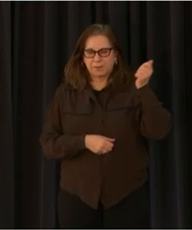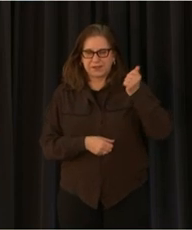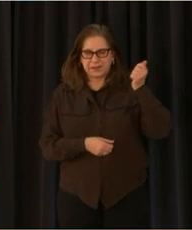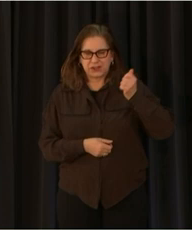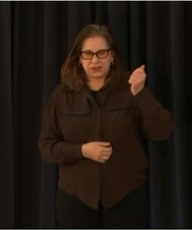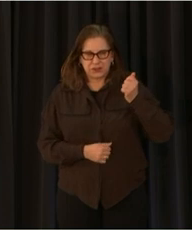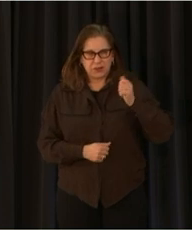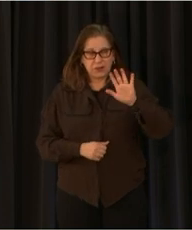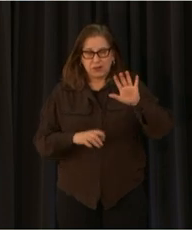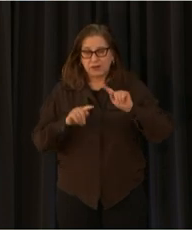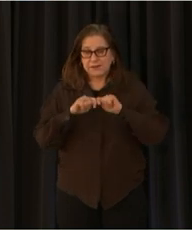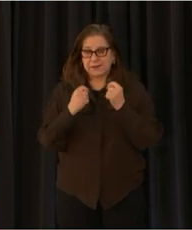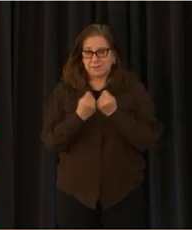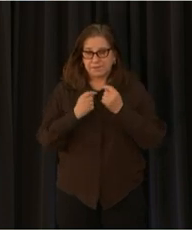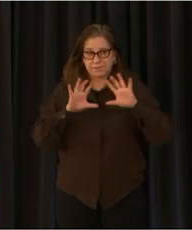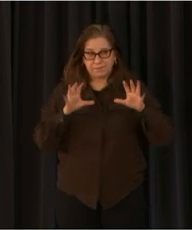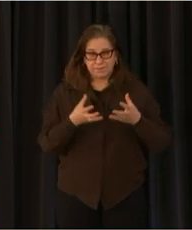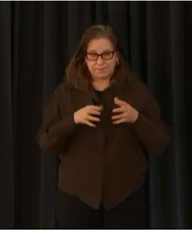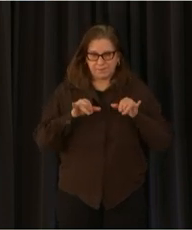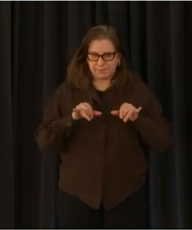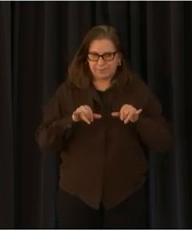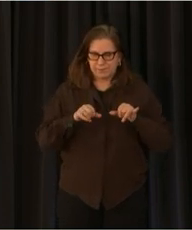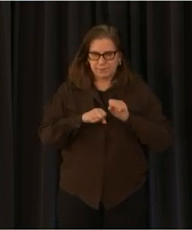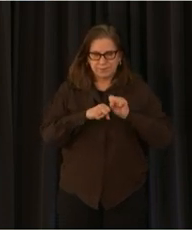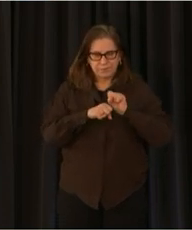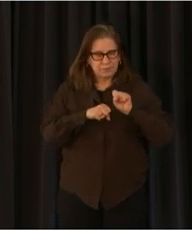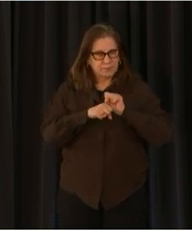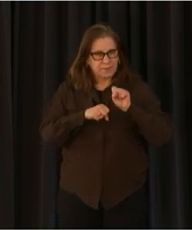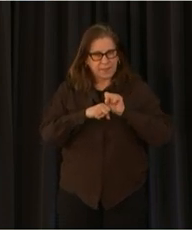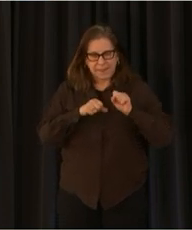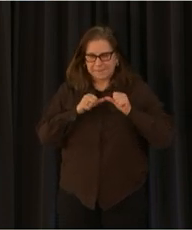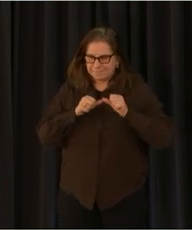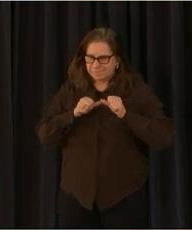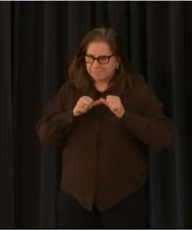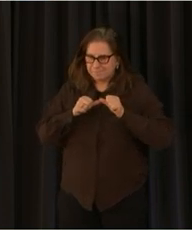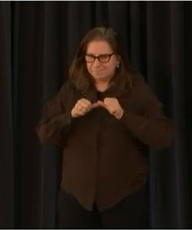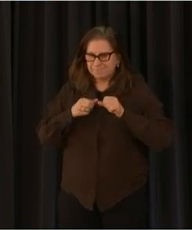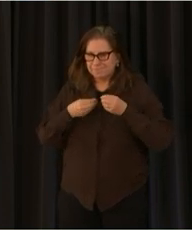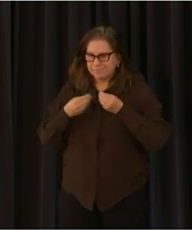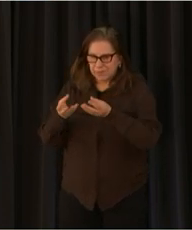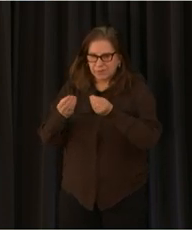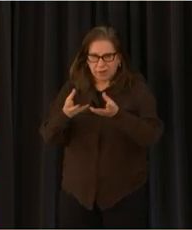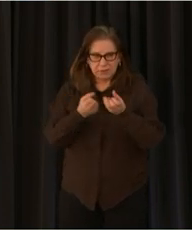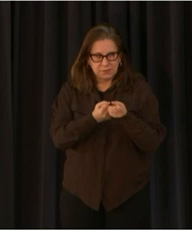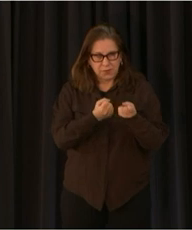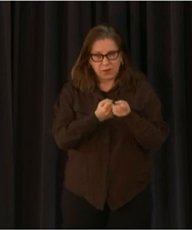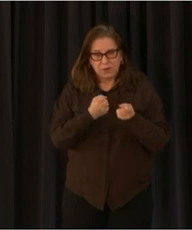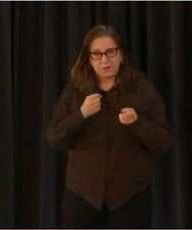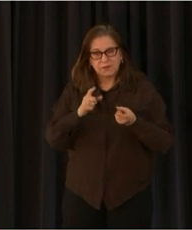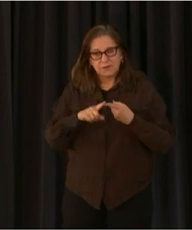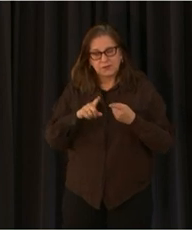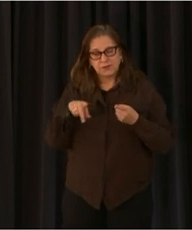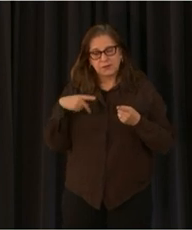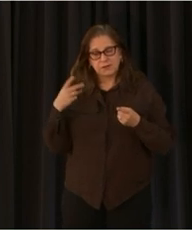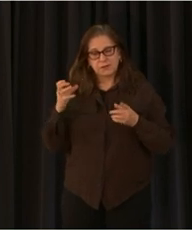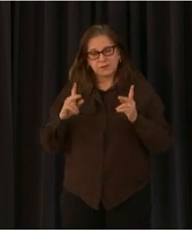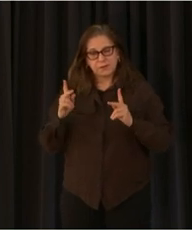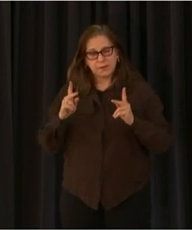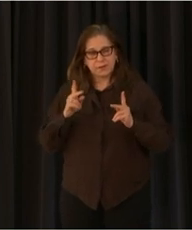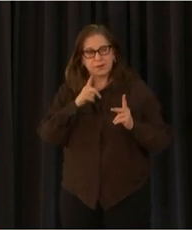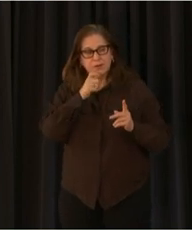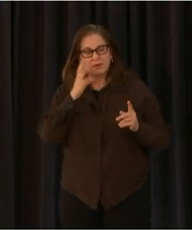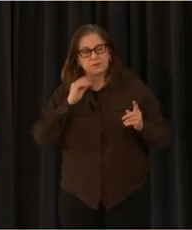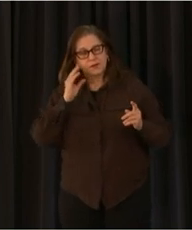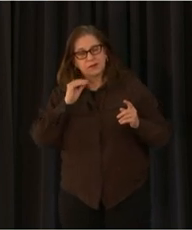have been working nonstop throughout this pandemic to help DC workers who have lost